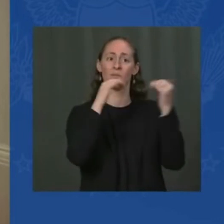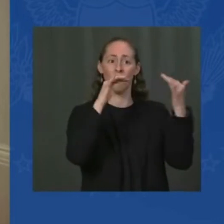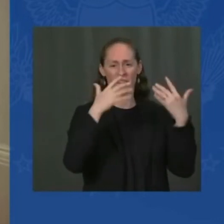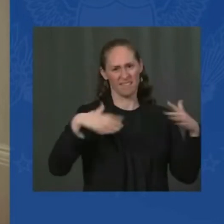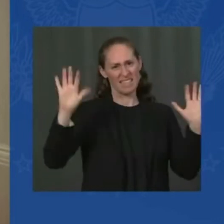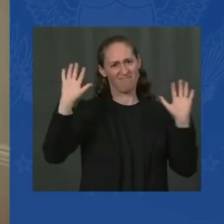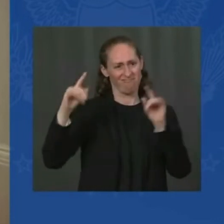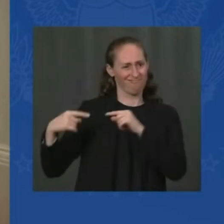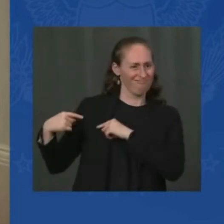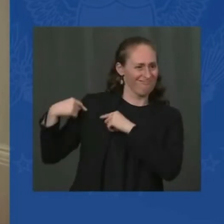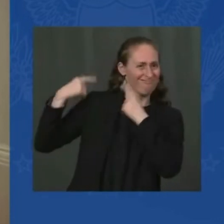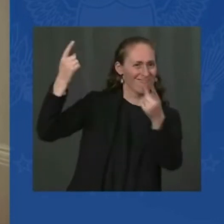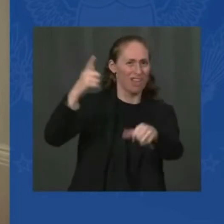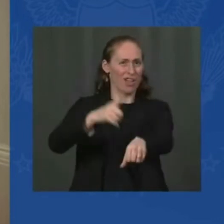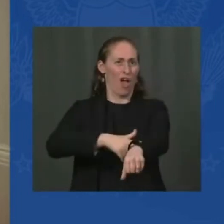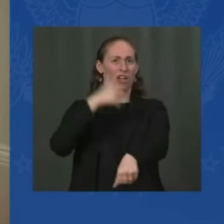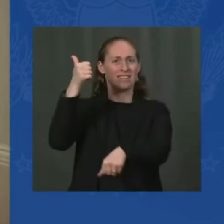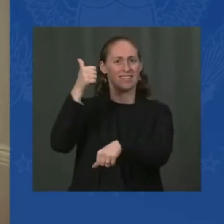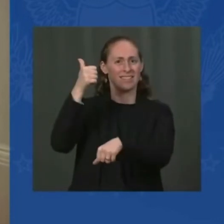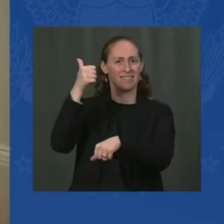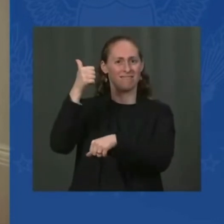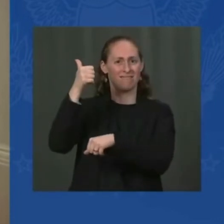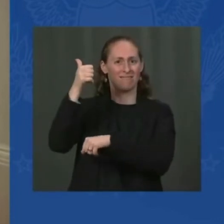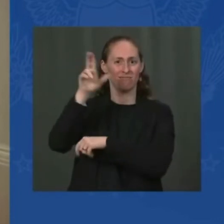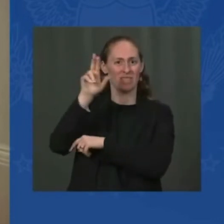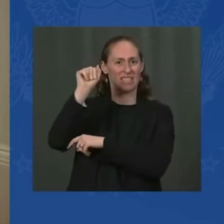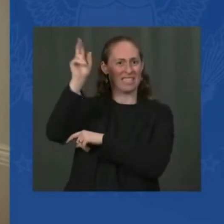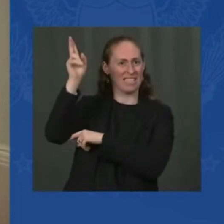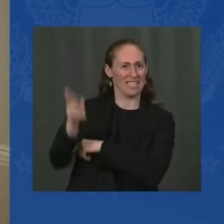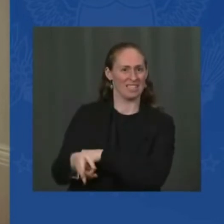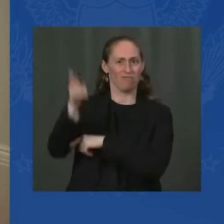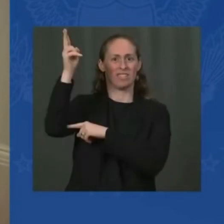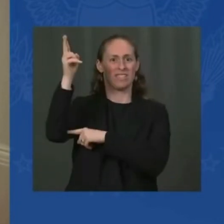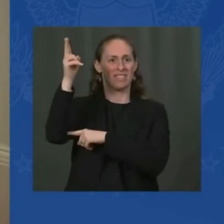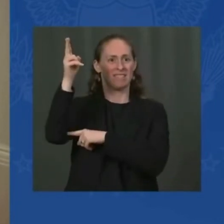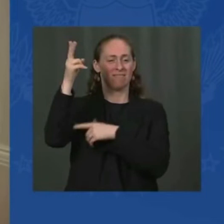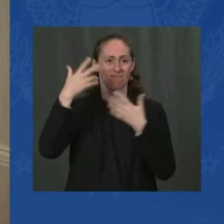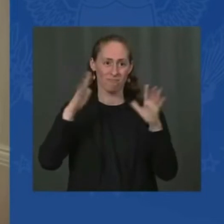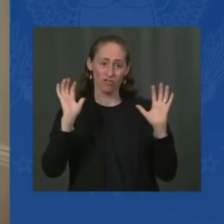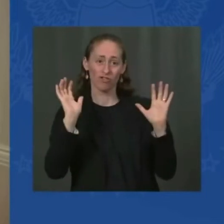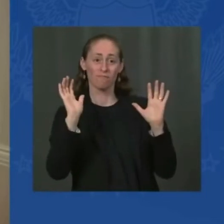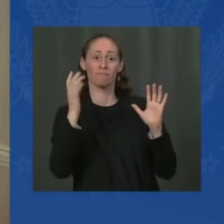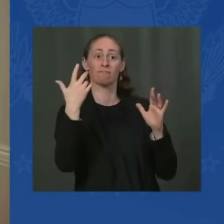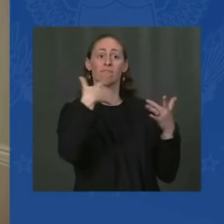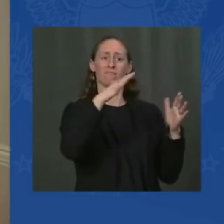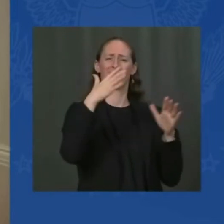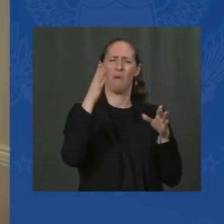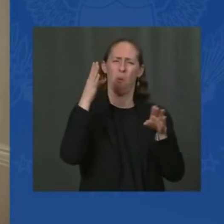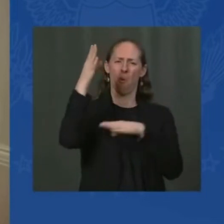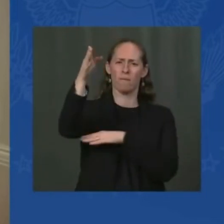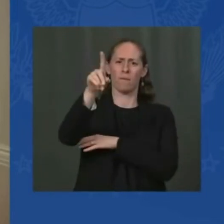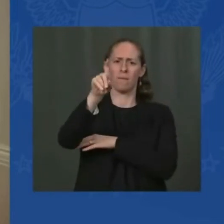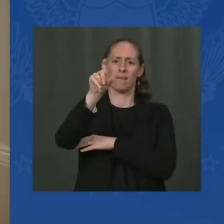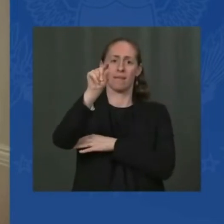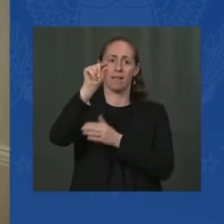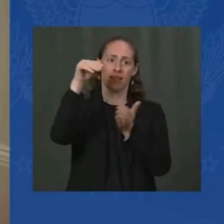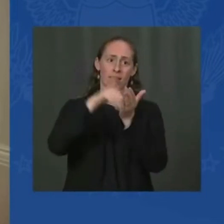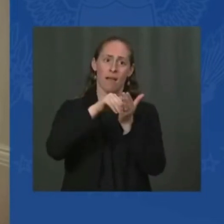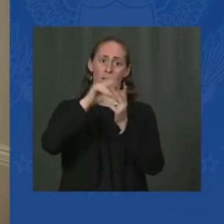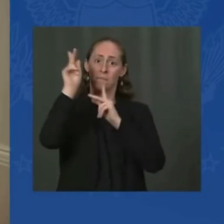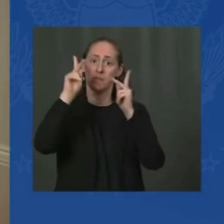We completed one of the biggest airlifts in history, with more than 120,000 people evacuated to